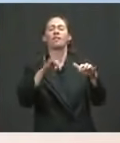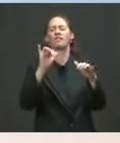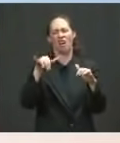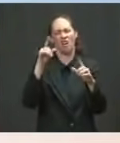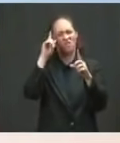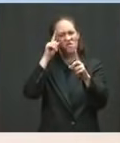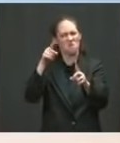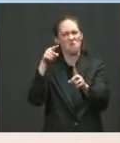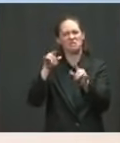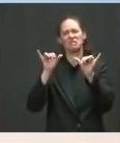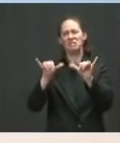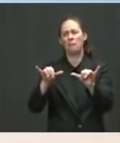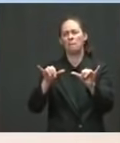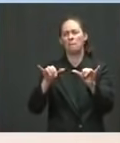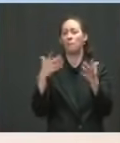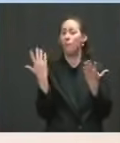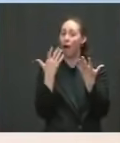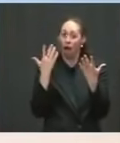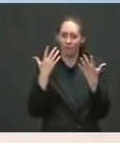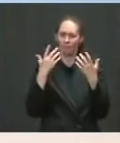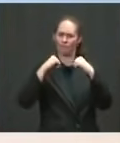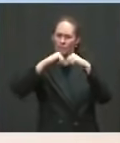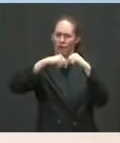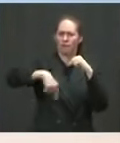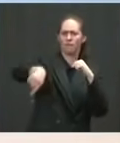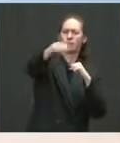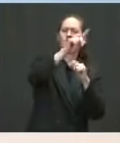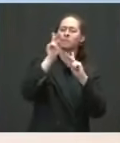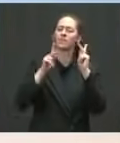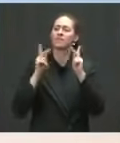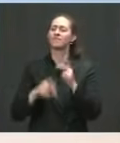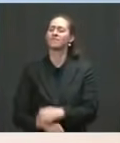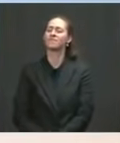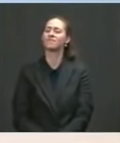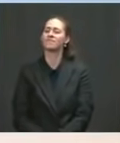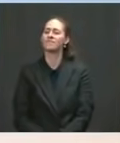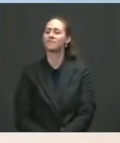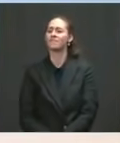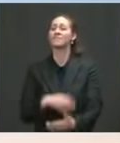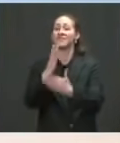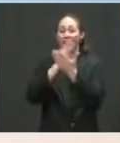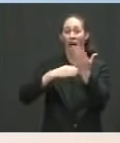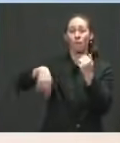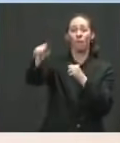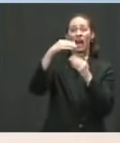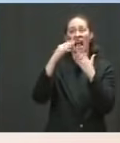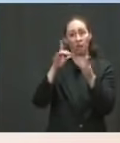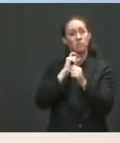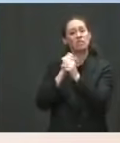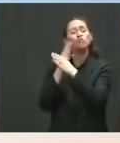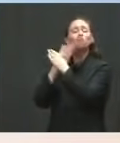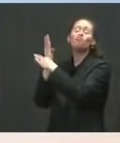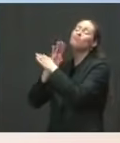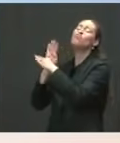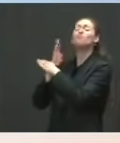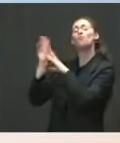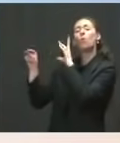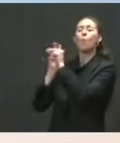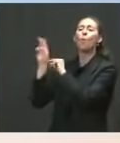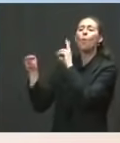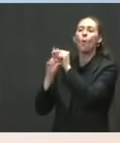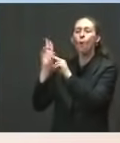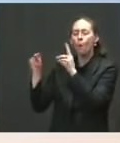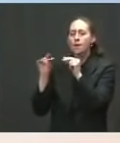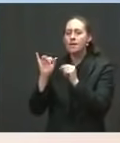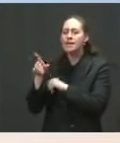up and are getting in the way of the American people, companies, and others who are trying to save lives and stop the spread of Delta. And we are going to keep